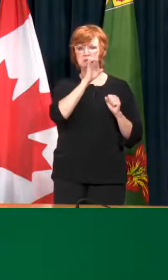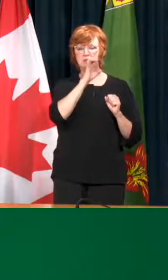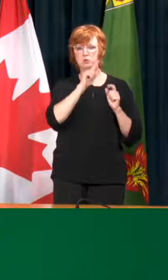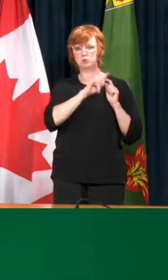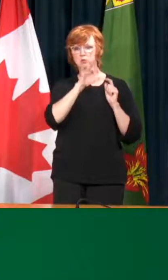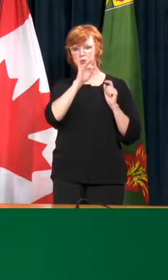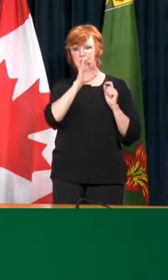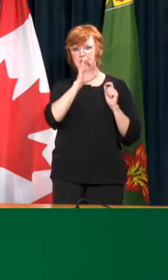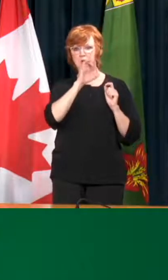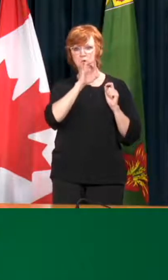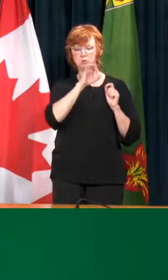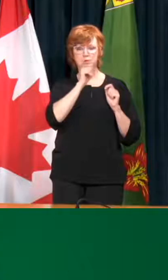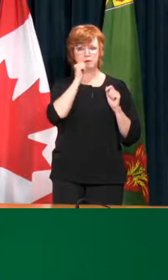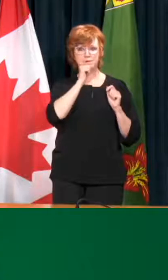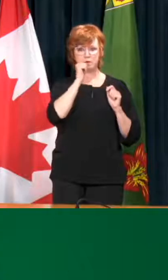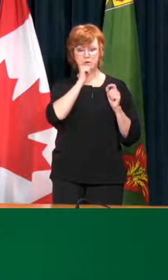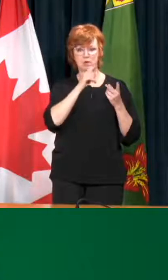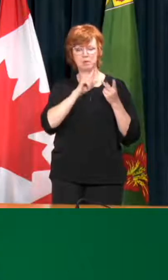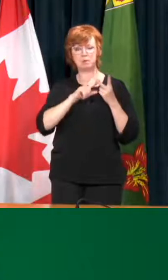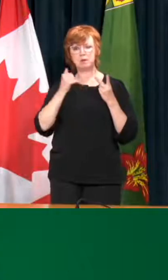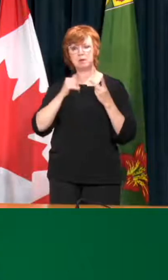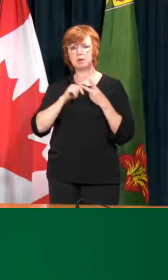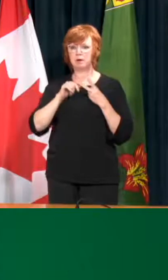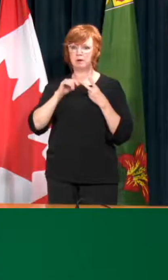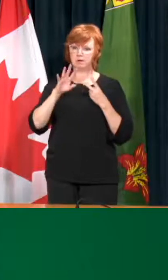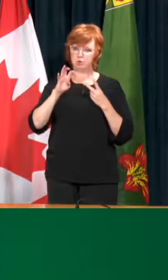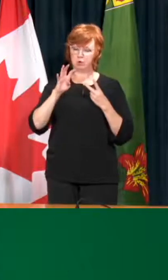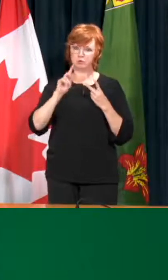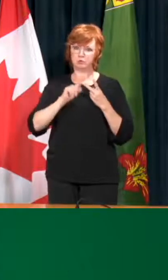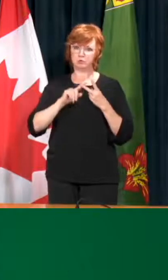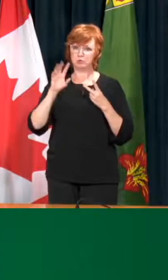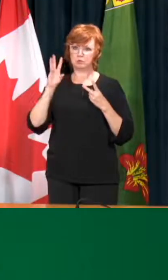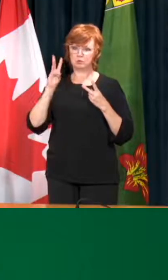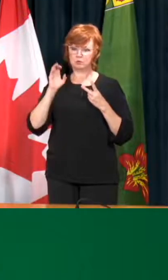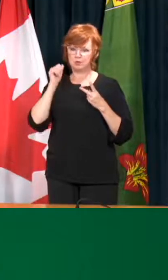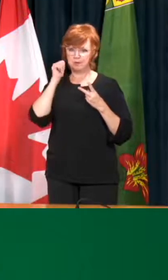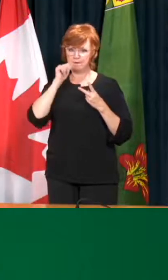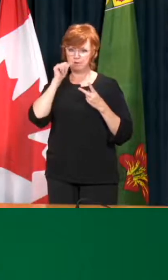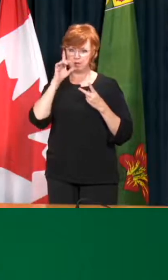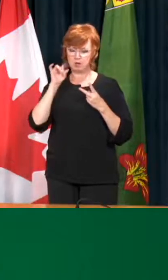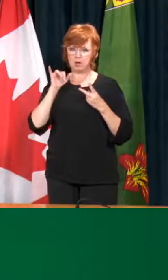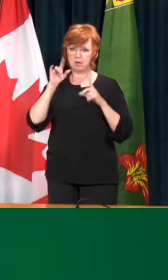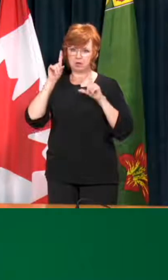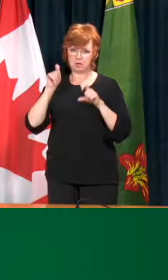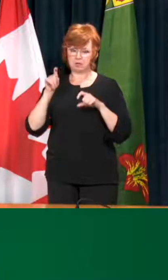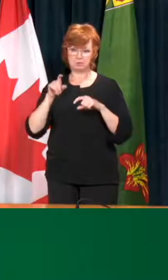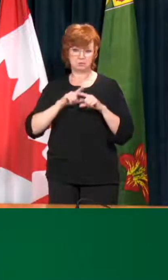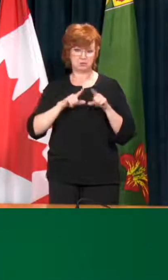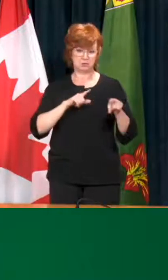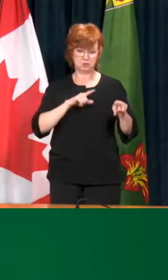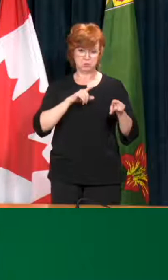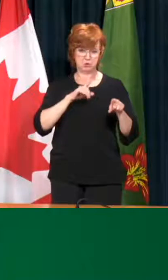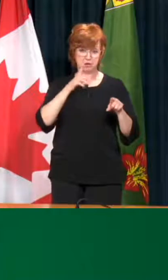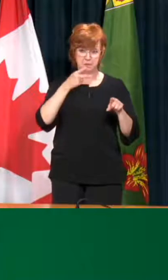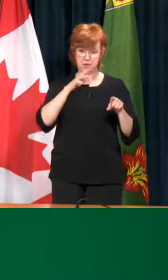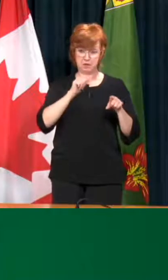encourage everyone, and especially in the PA area, that even if you have mild symptoms, you're otherwise fine, do go for testing, because that